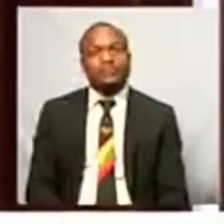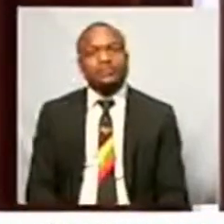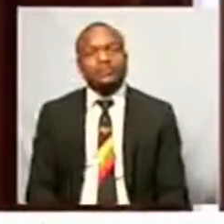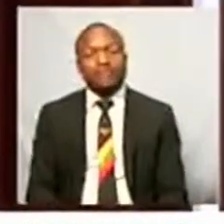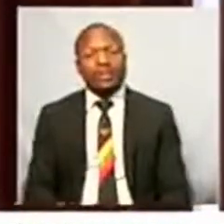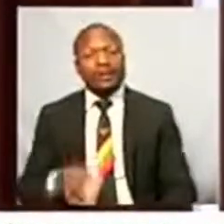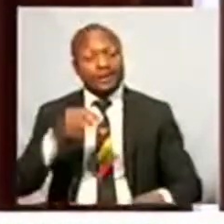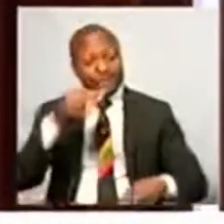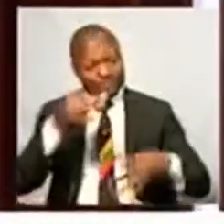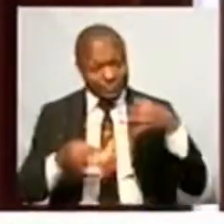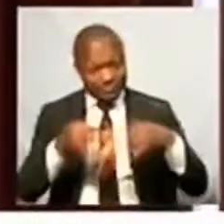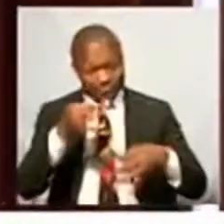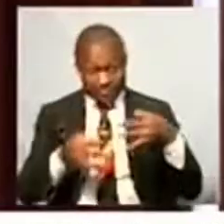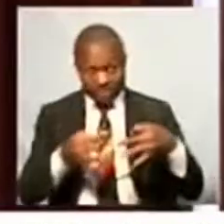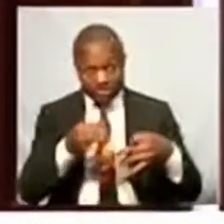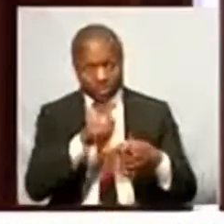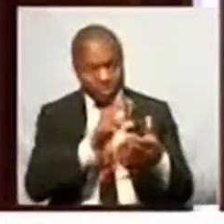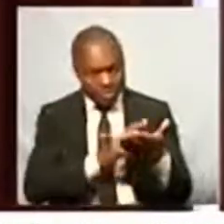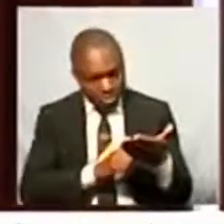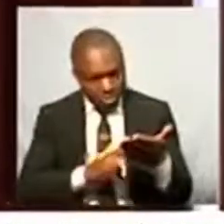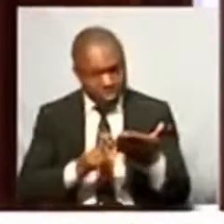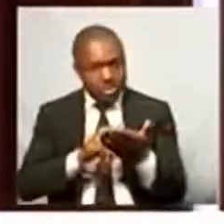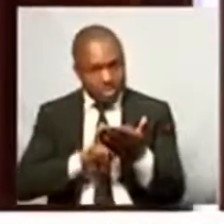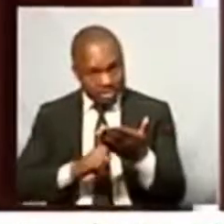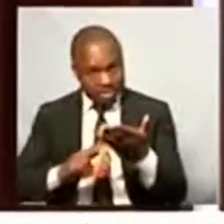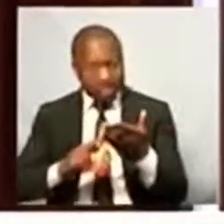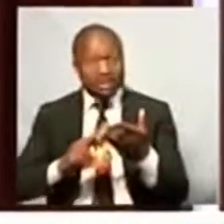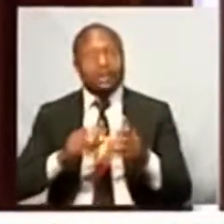if you read the Act, the